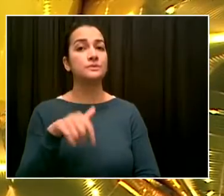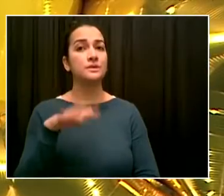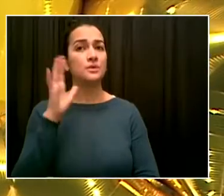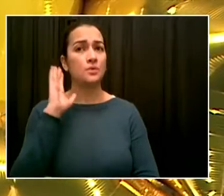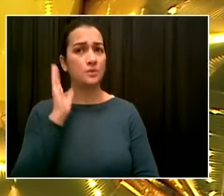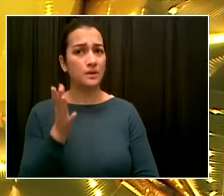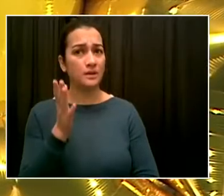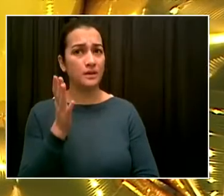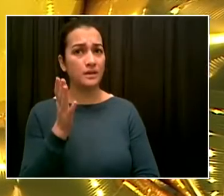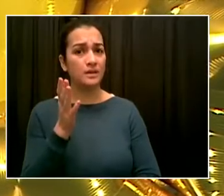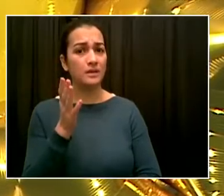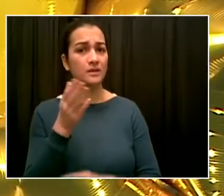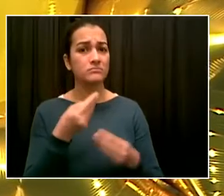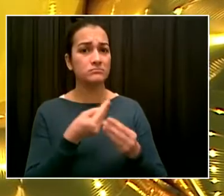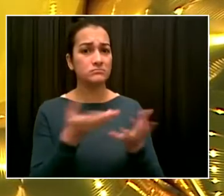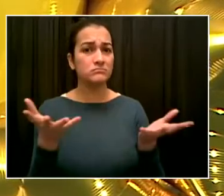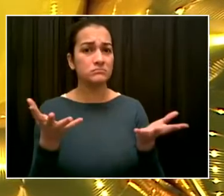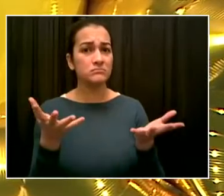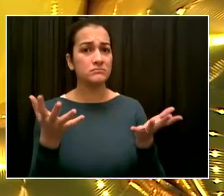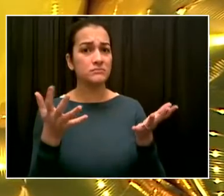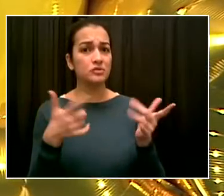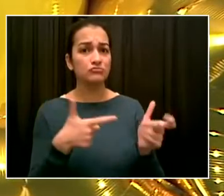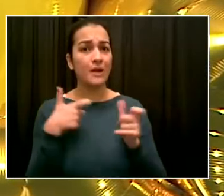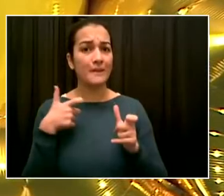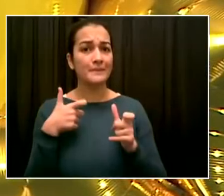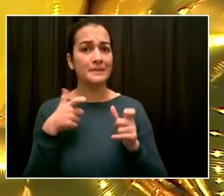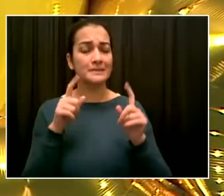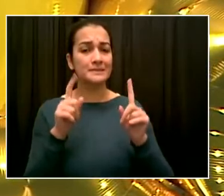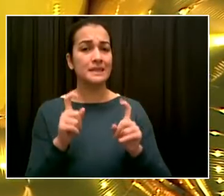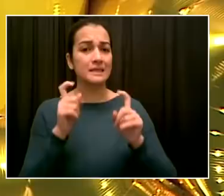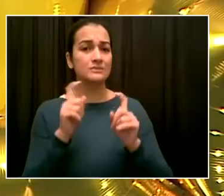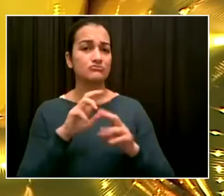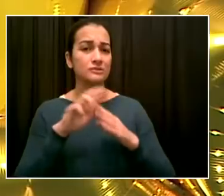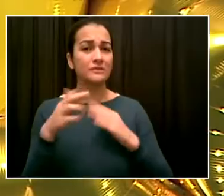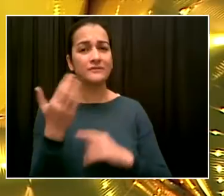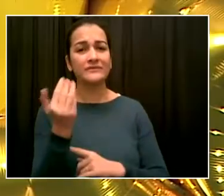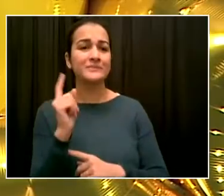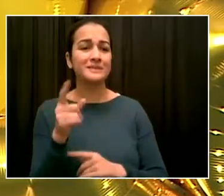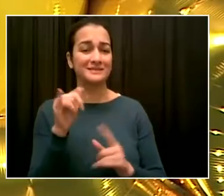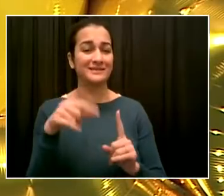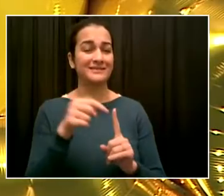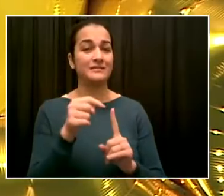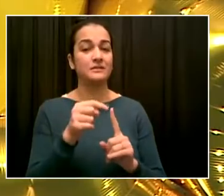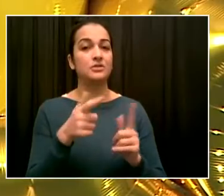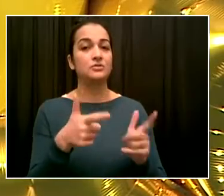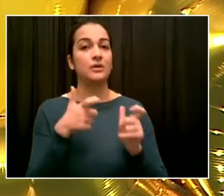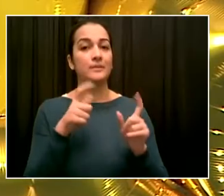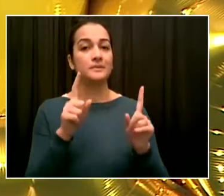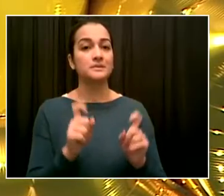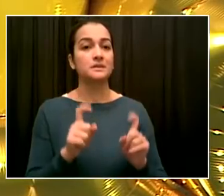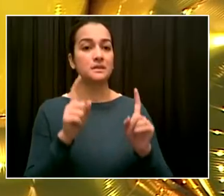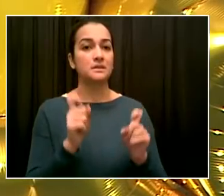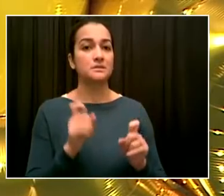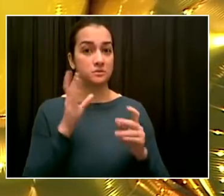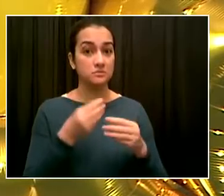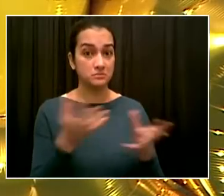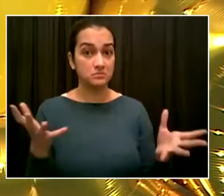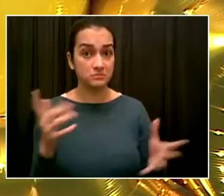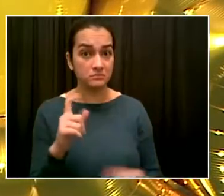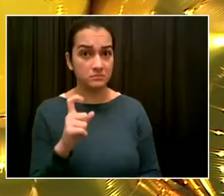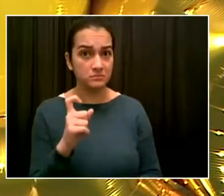question, Elizabeth, and I'll turn to Dr. Choksi. We think rapid tests are an important part of the